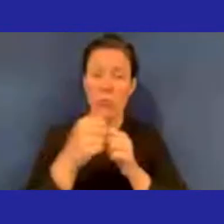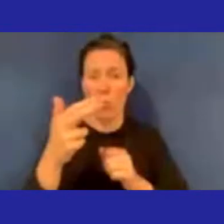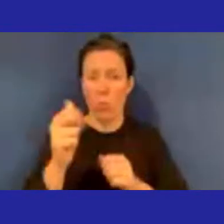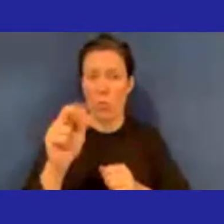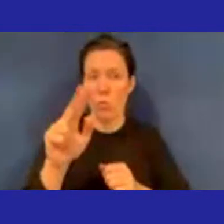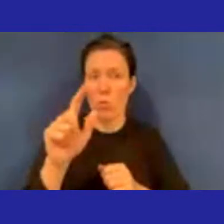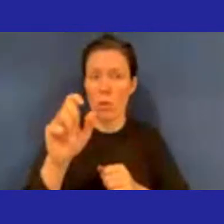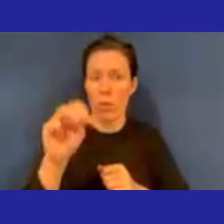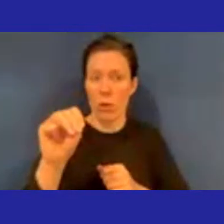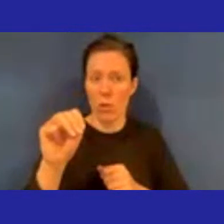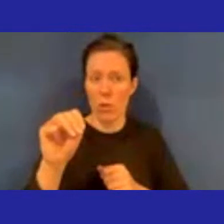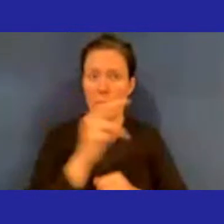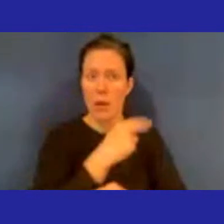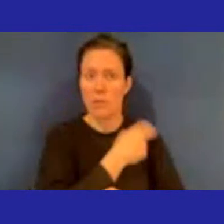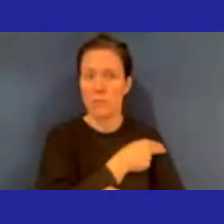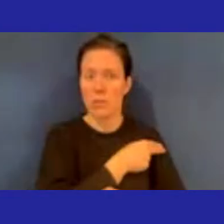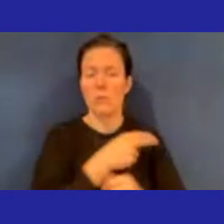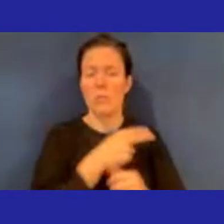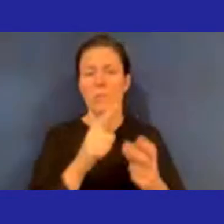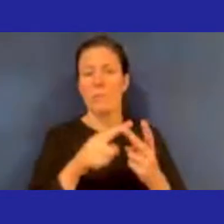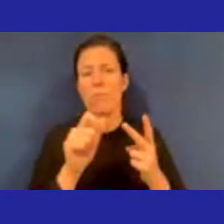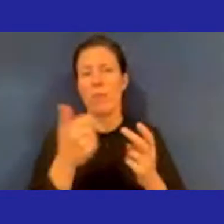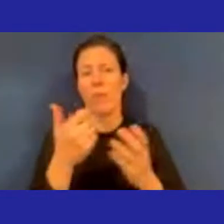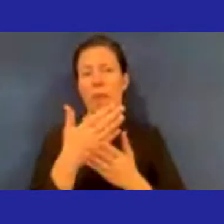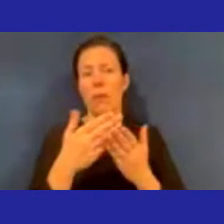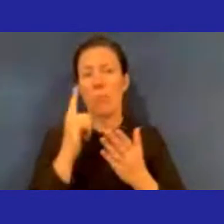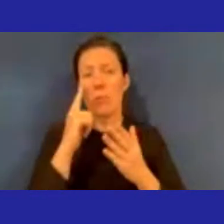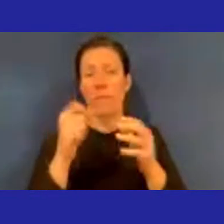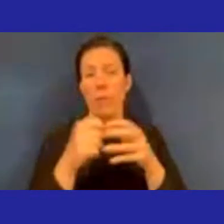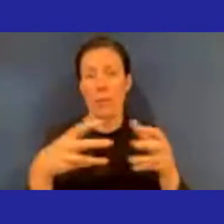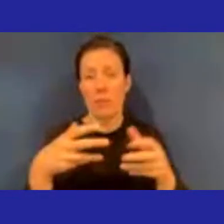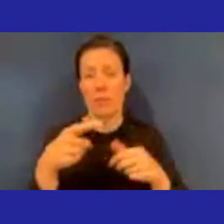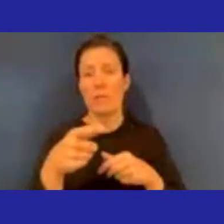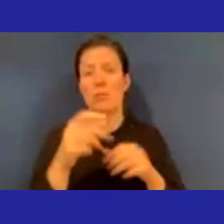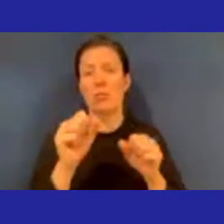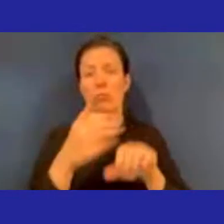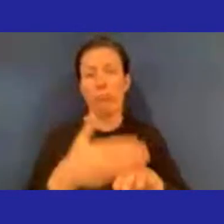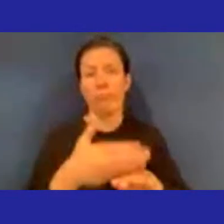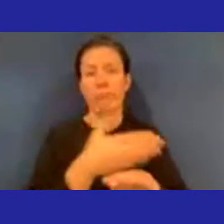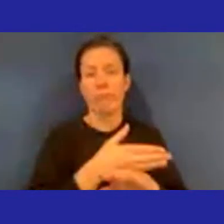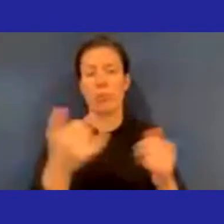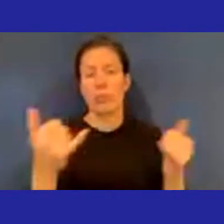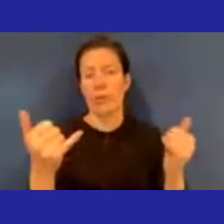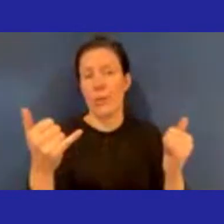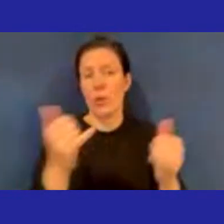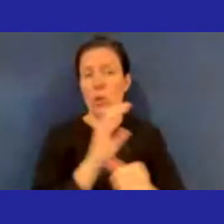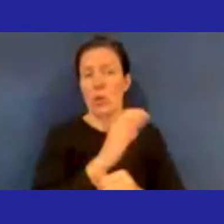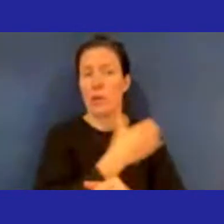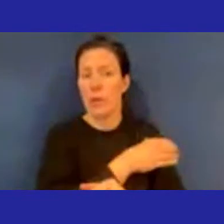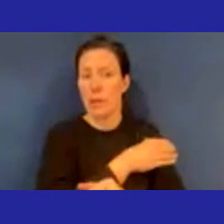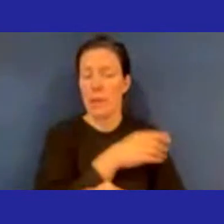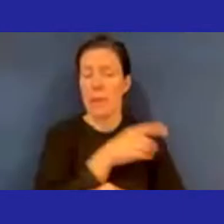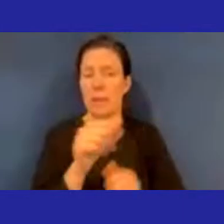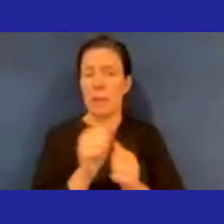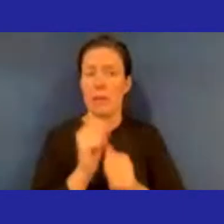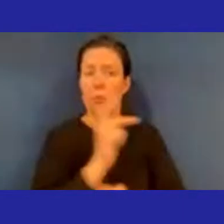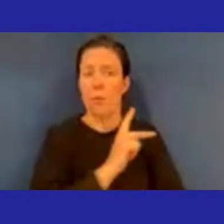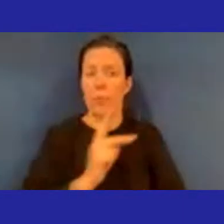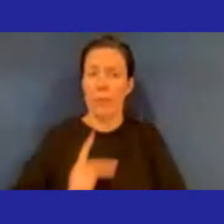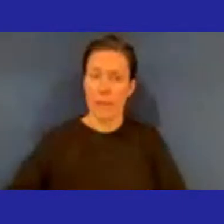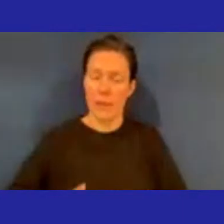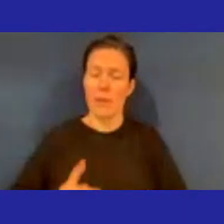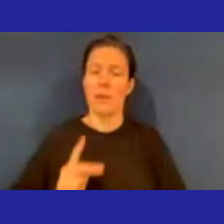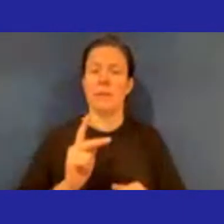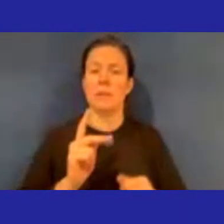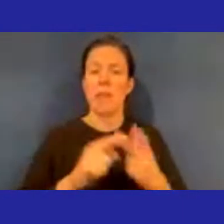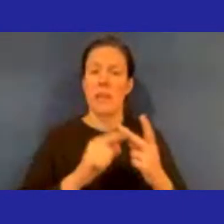And then our other parts of the expansion was to enhance the existing clinics that were at King's and at Queens